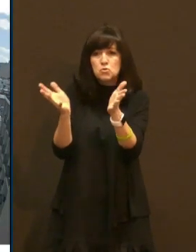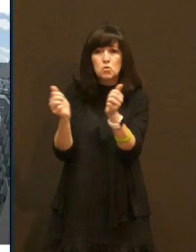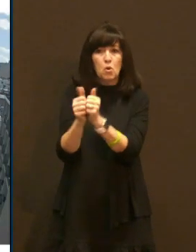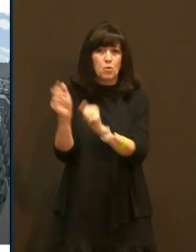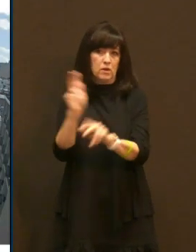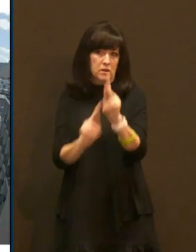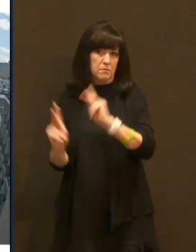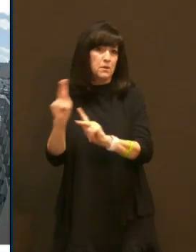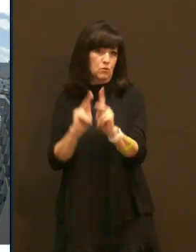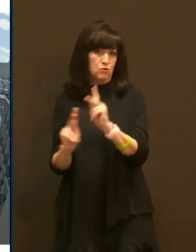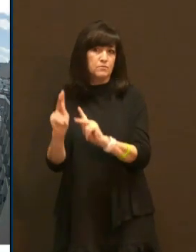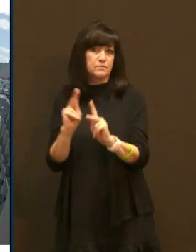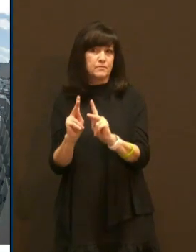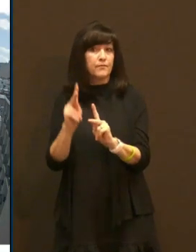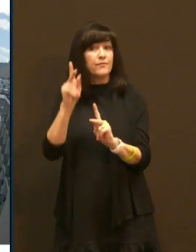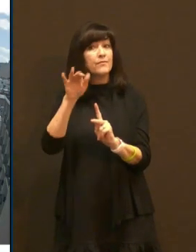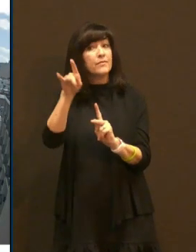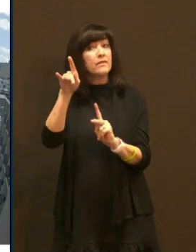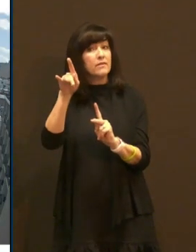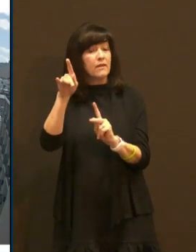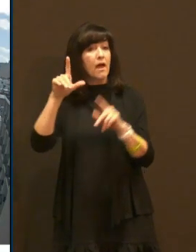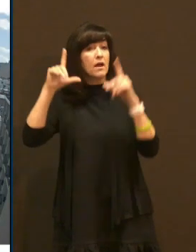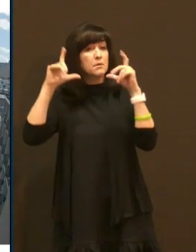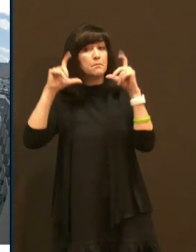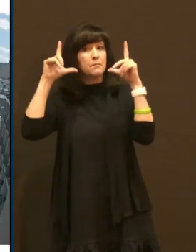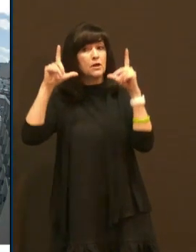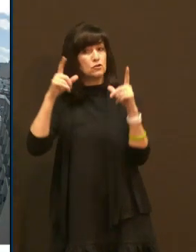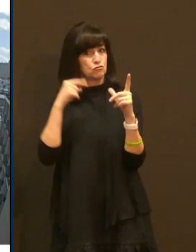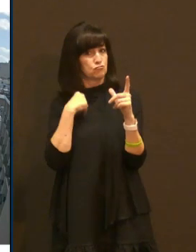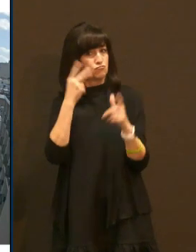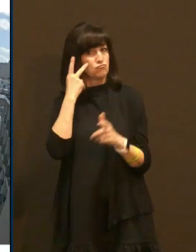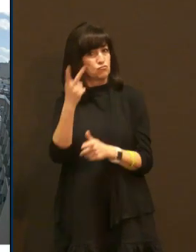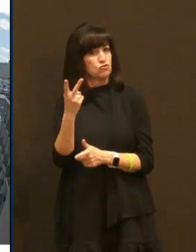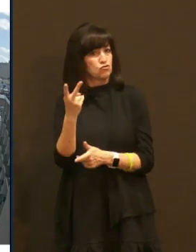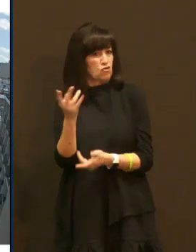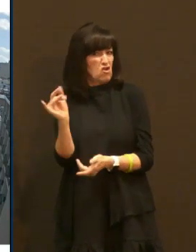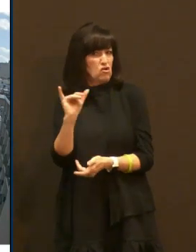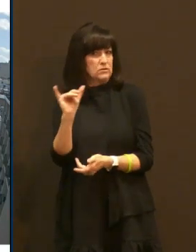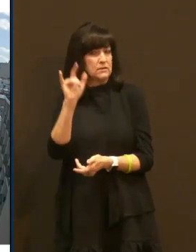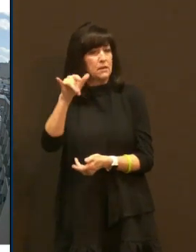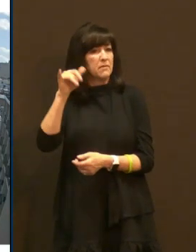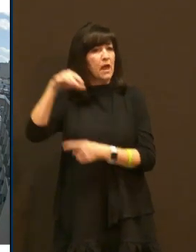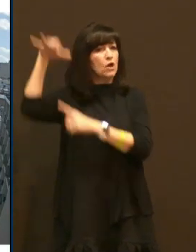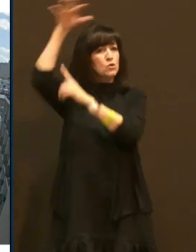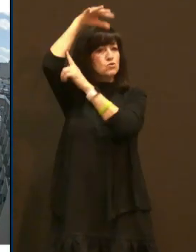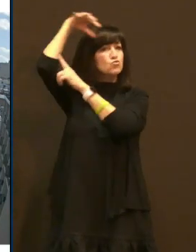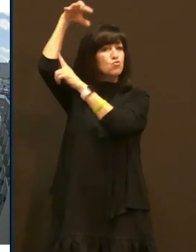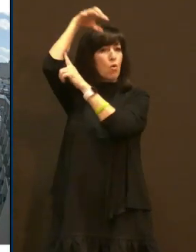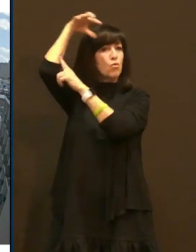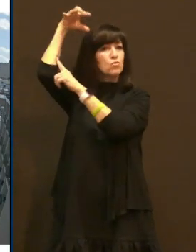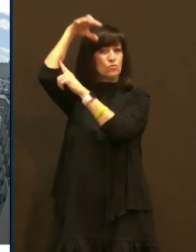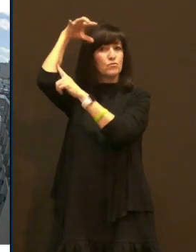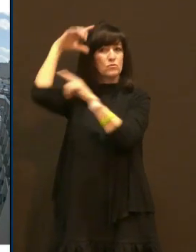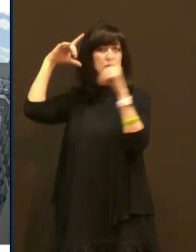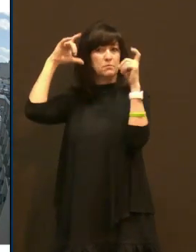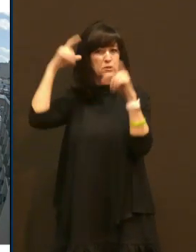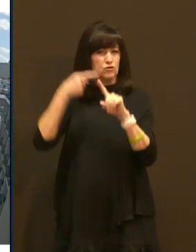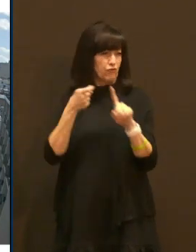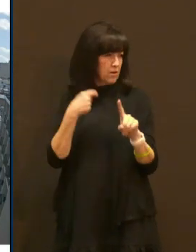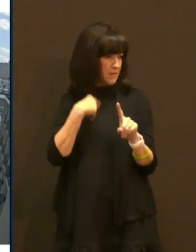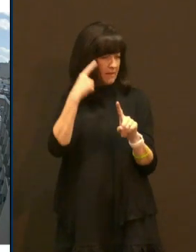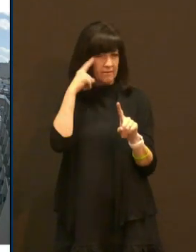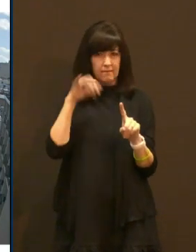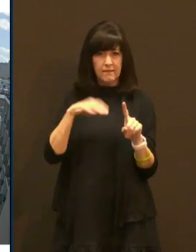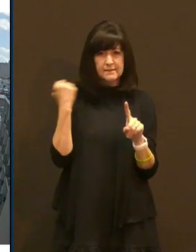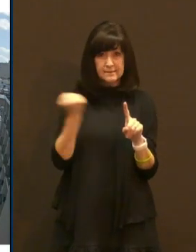over enforcement. And so this is essentially what I saw. This is a drone shot, I think, from Saturday,